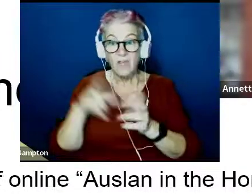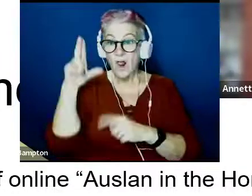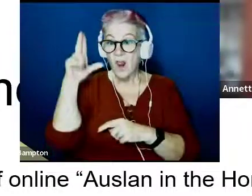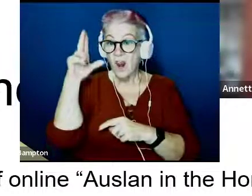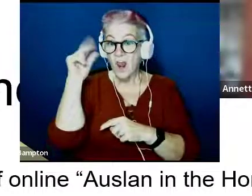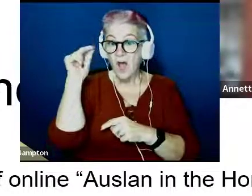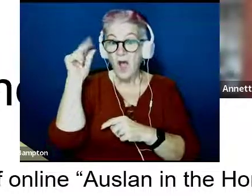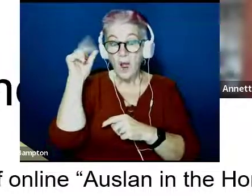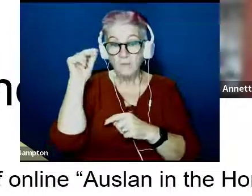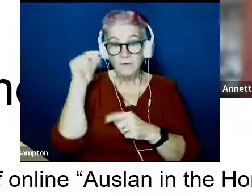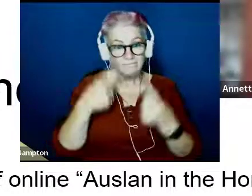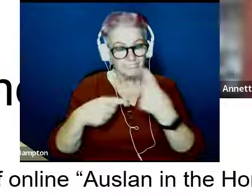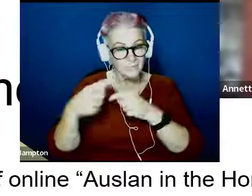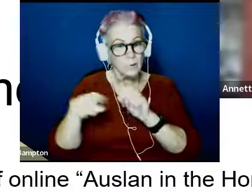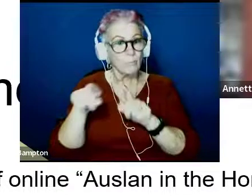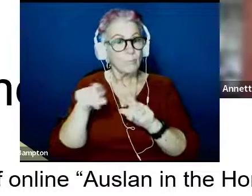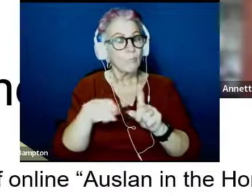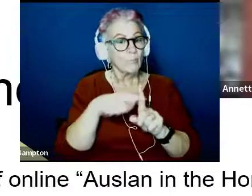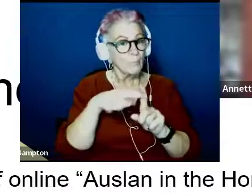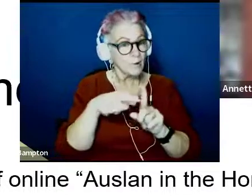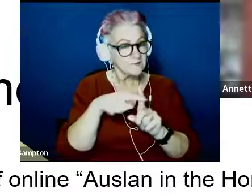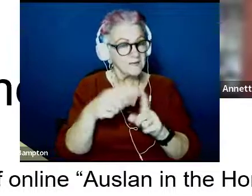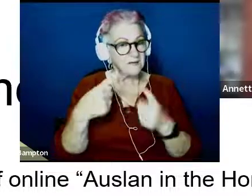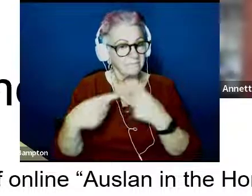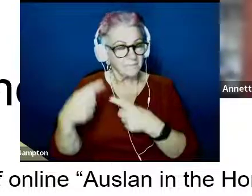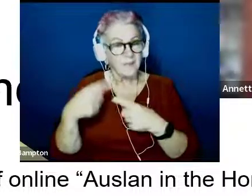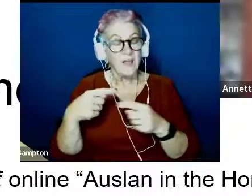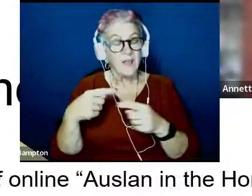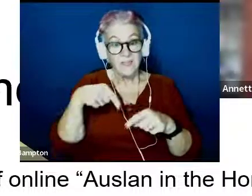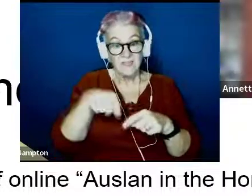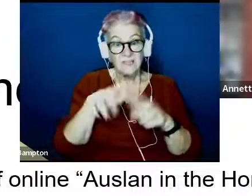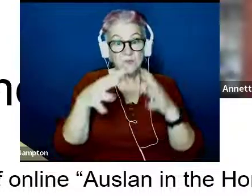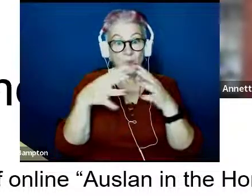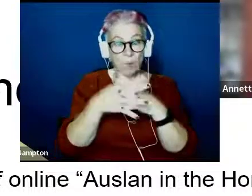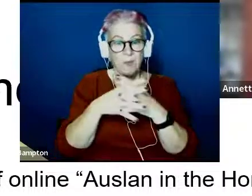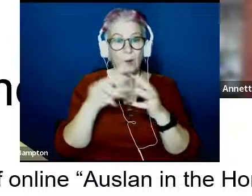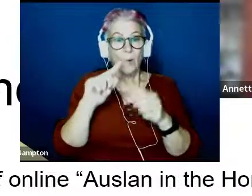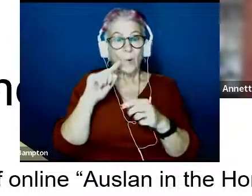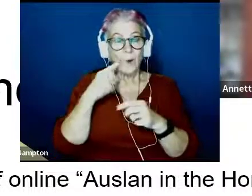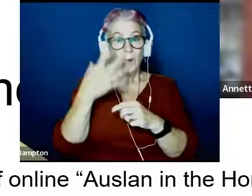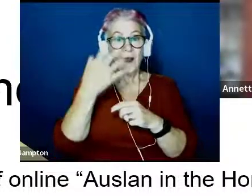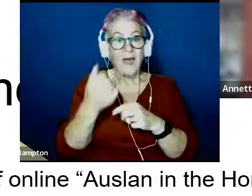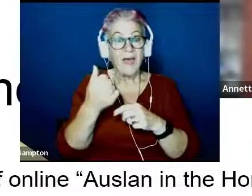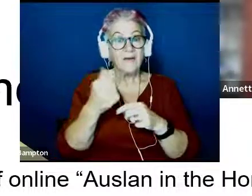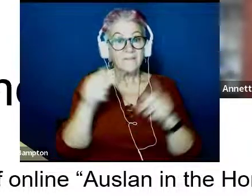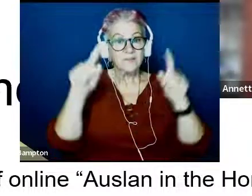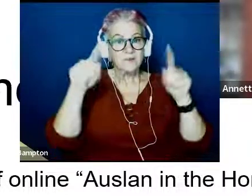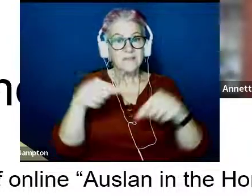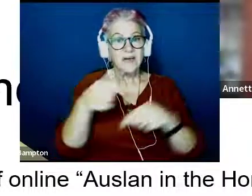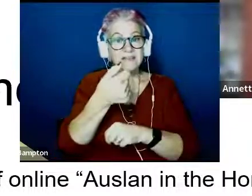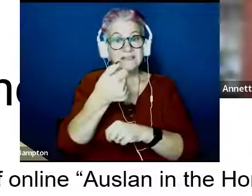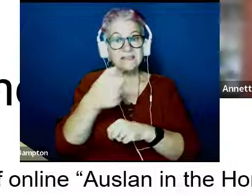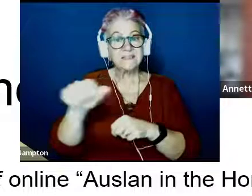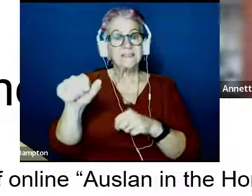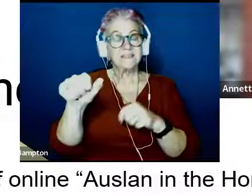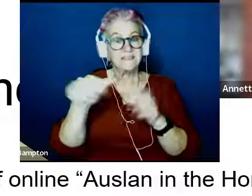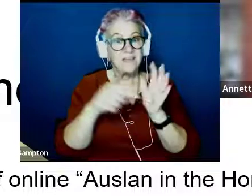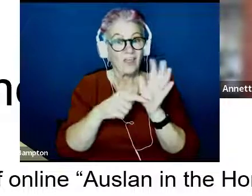We're about to deliver, I think this week, we're about to take delivery of our 60th video, which is really exciting.